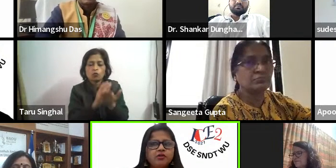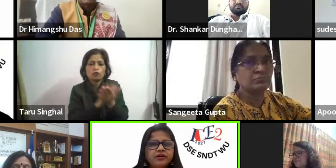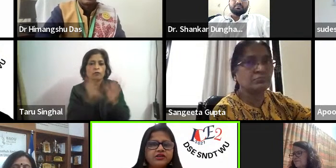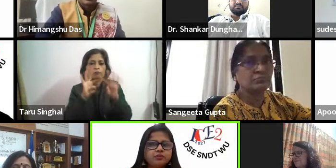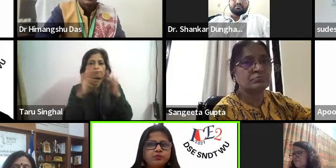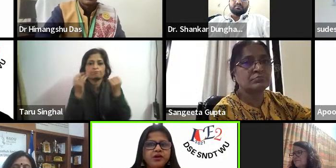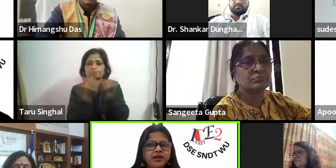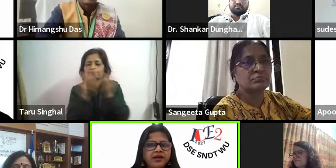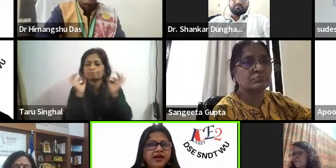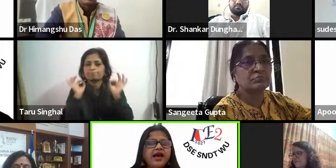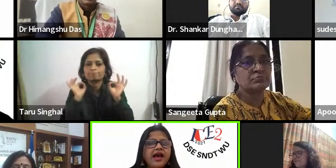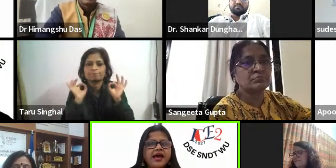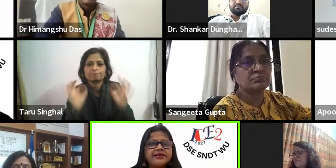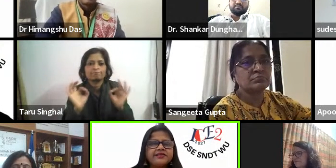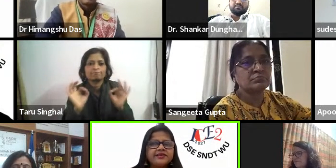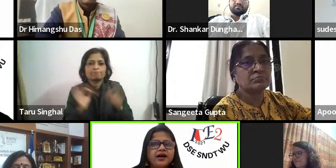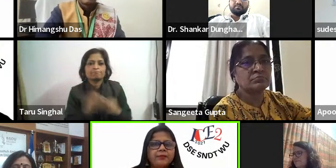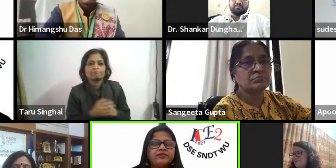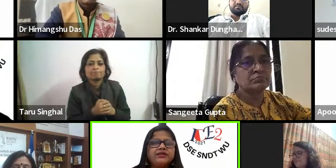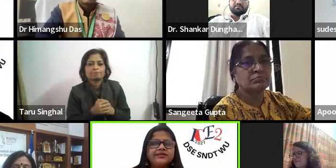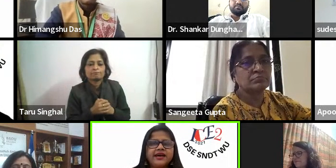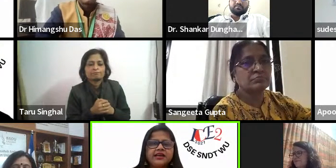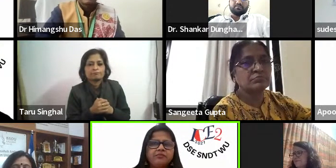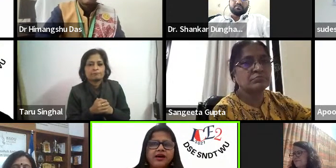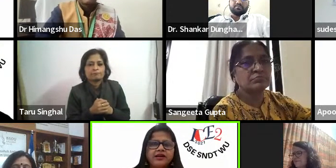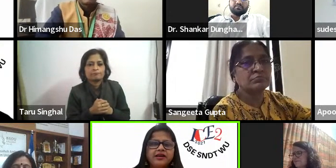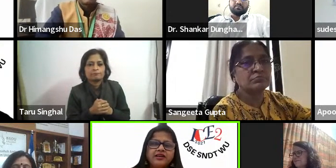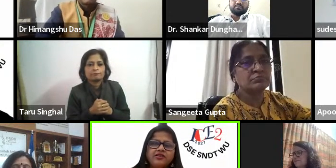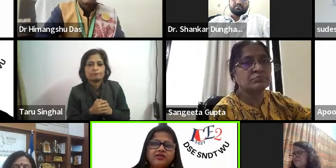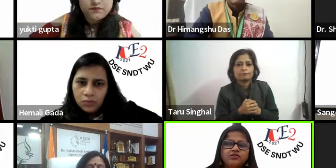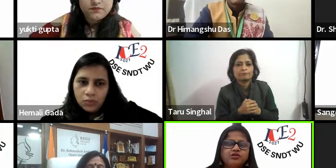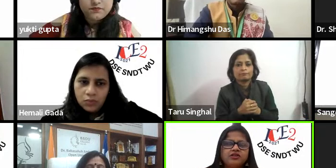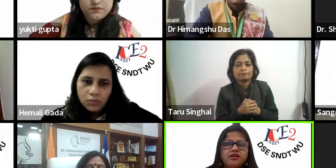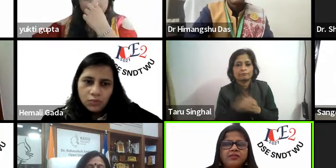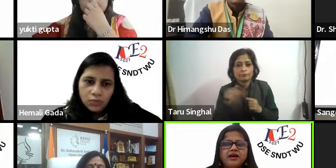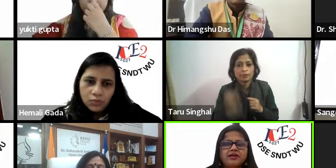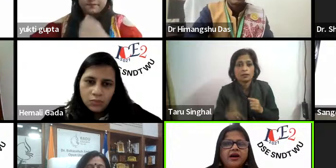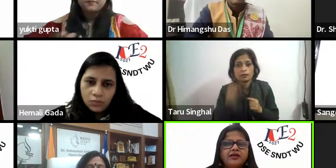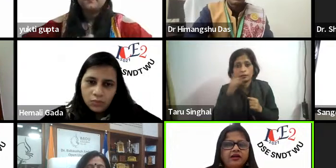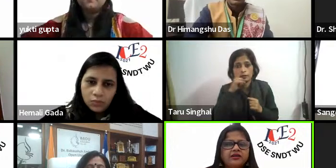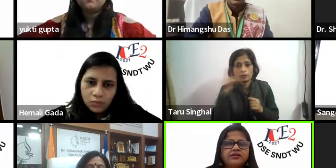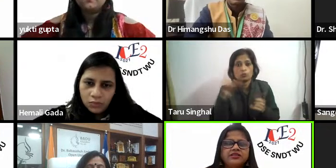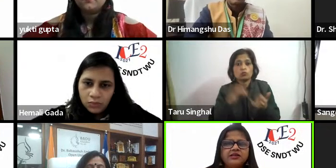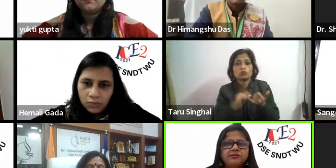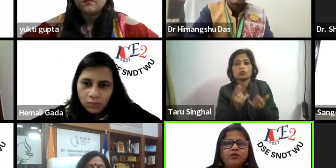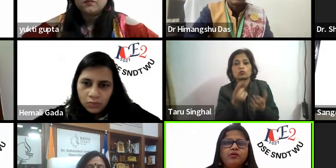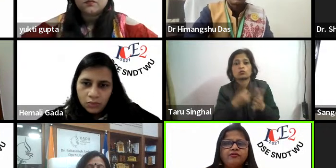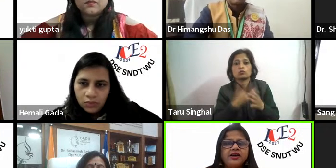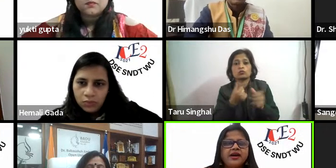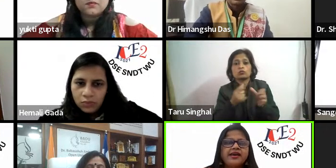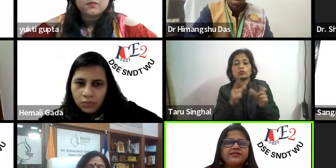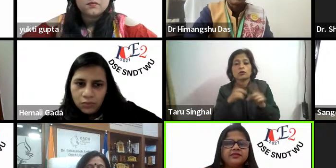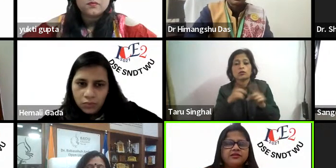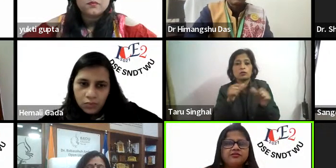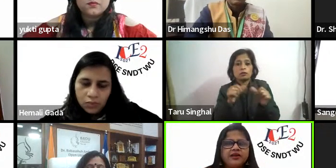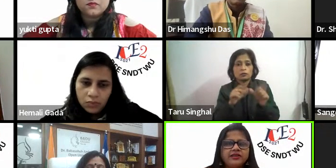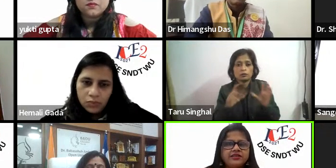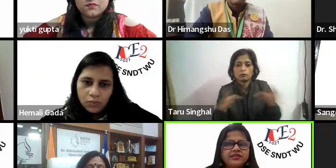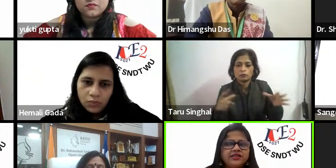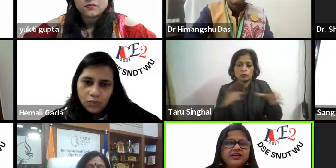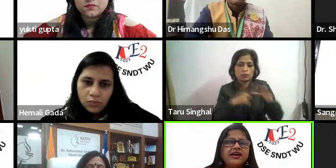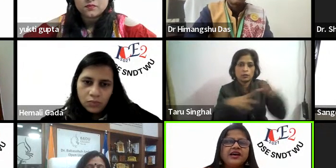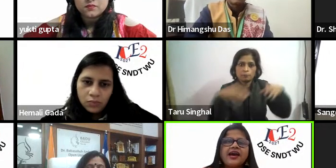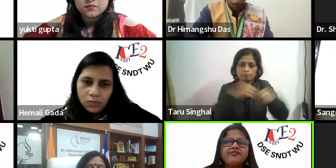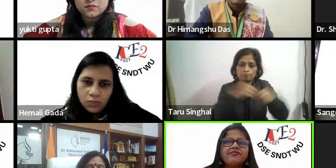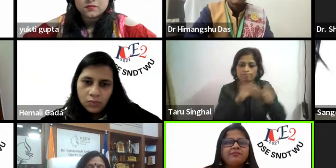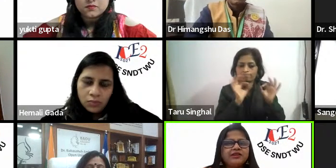in an innovative way, as designed by Dr. Sujata Ban and her team of excellent